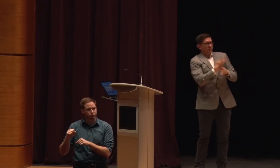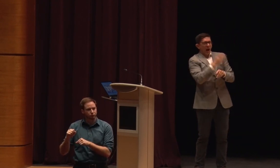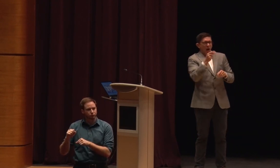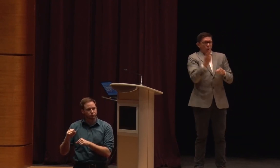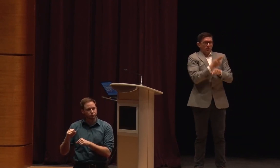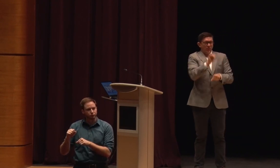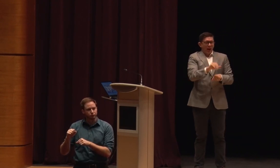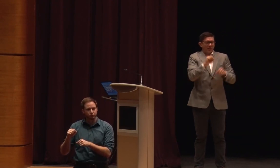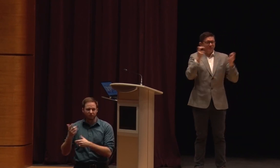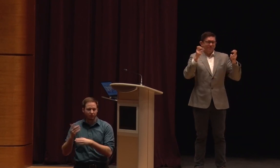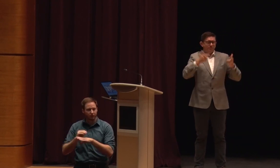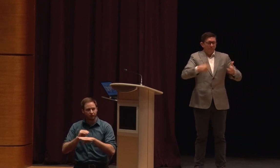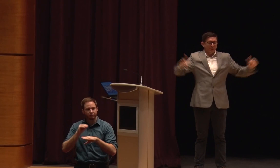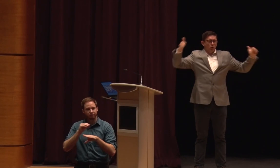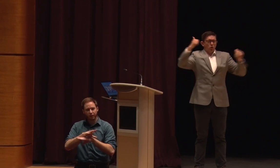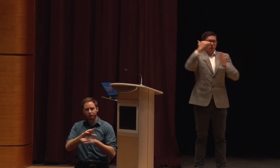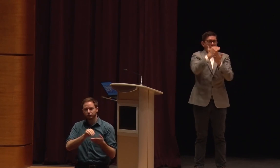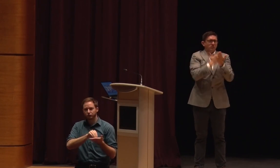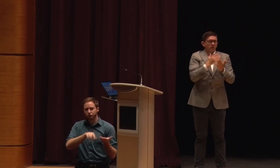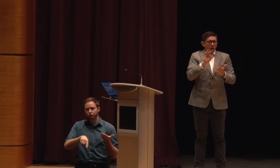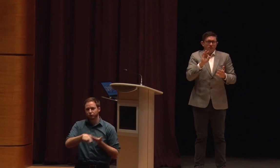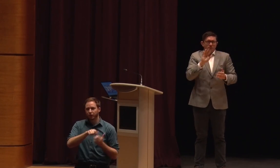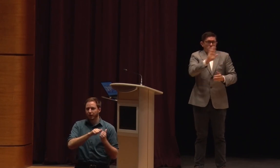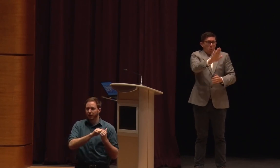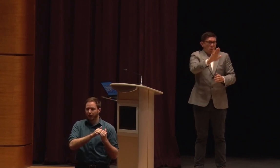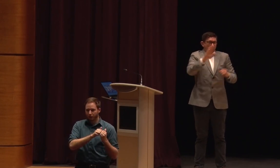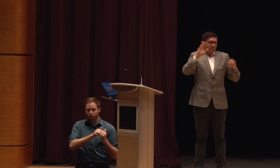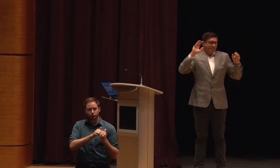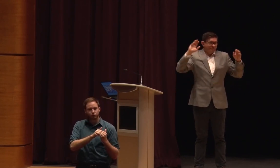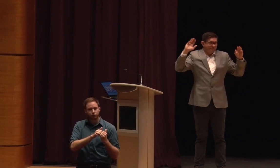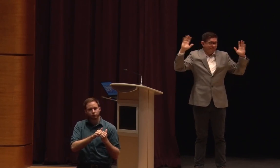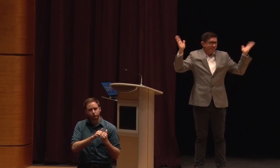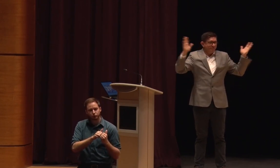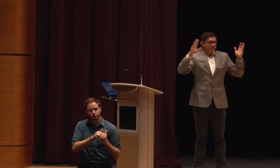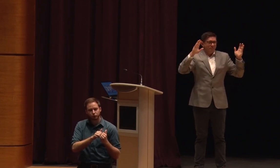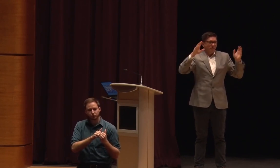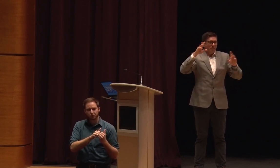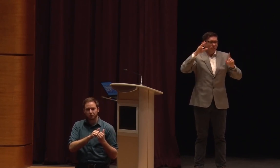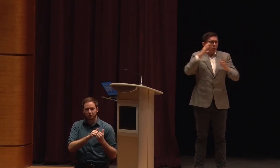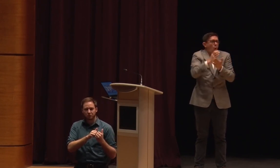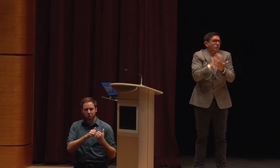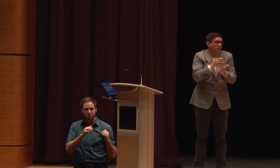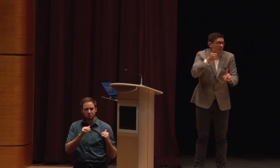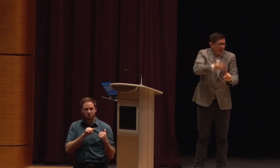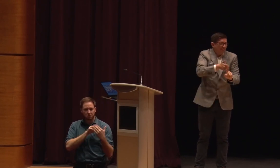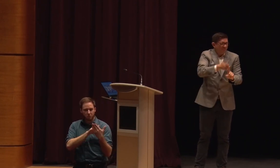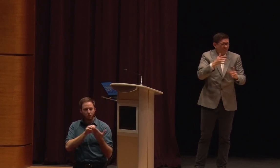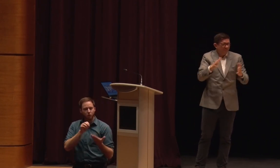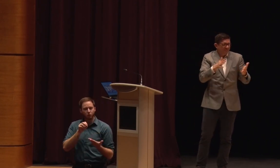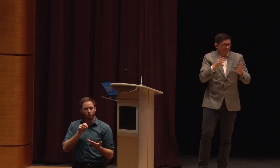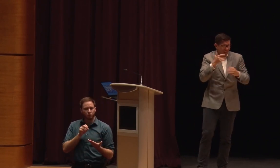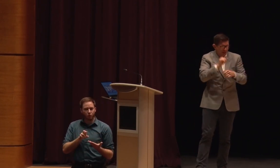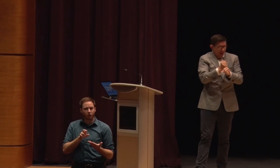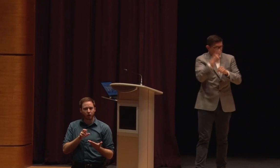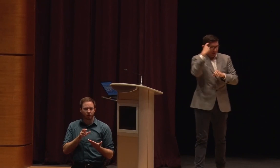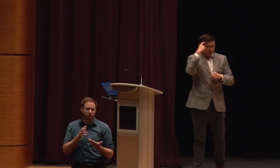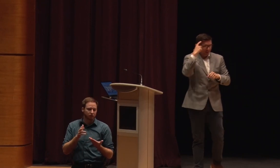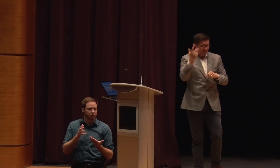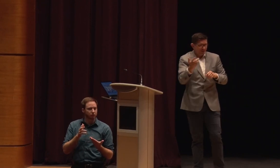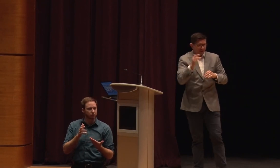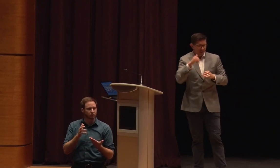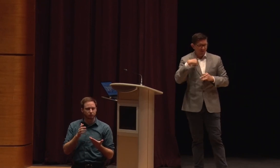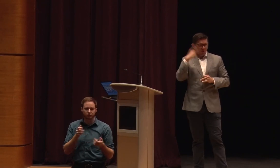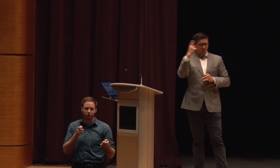you know, kind of advise the students of how to better take an approach or, you know, just kind of